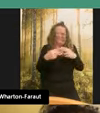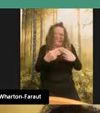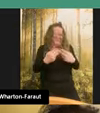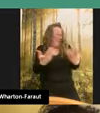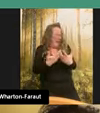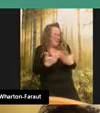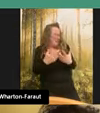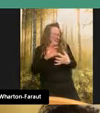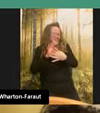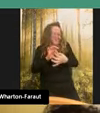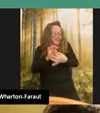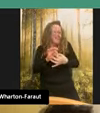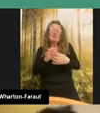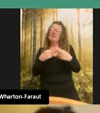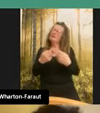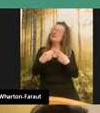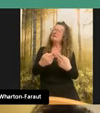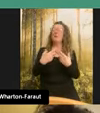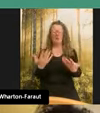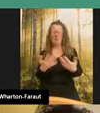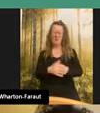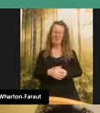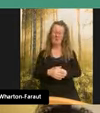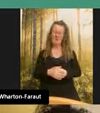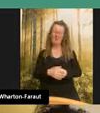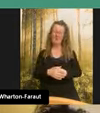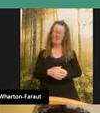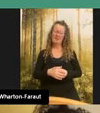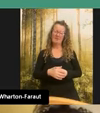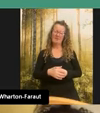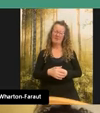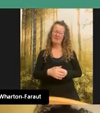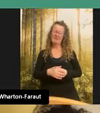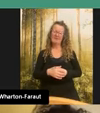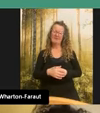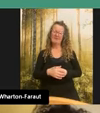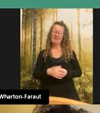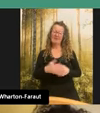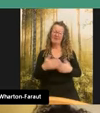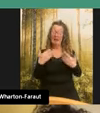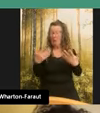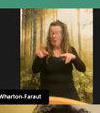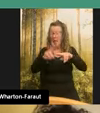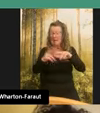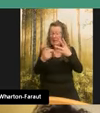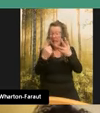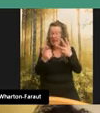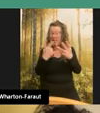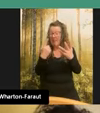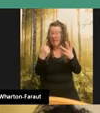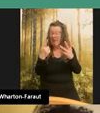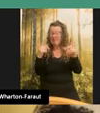transport, without thinking about what we are doing for Britain. So I'm not sure if there's another shot there of anything at that